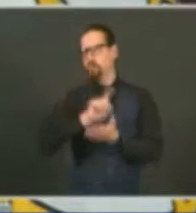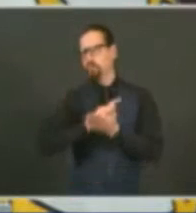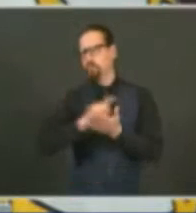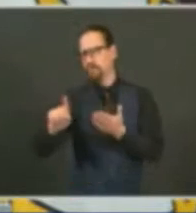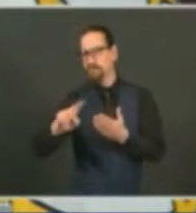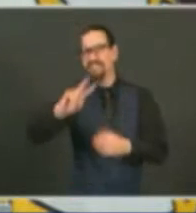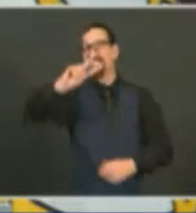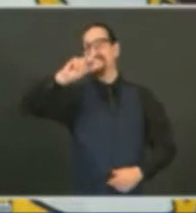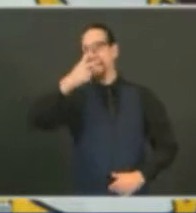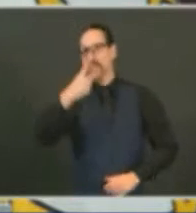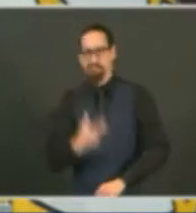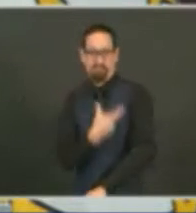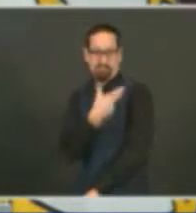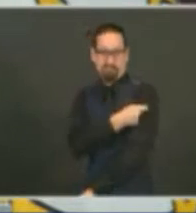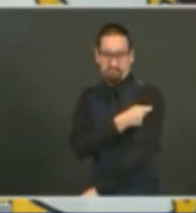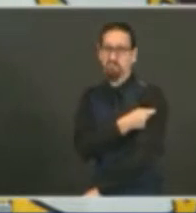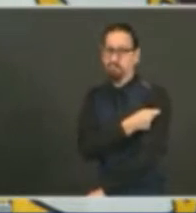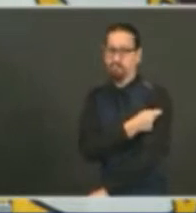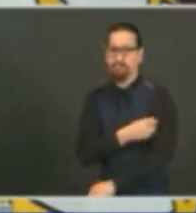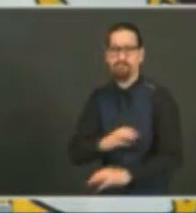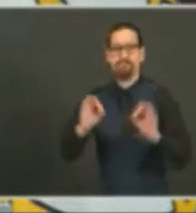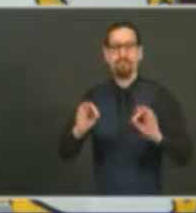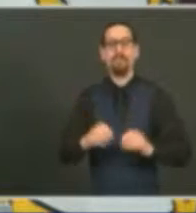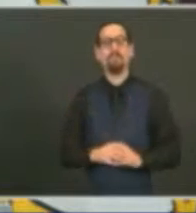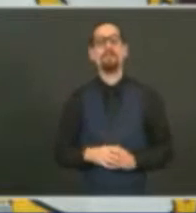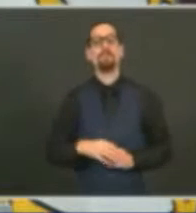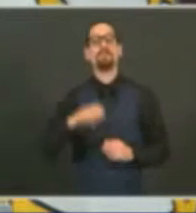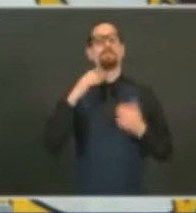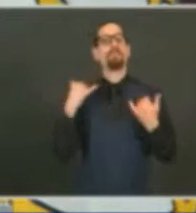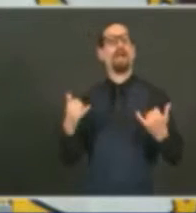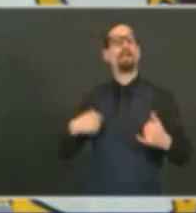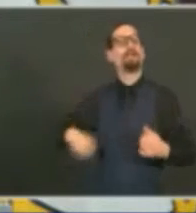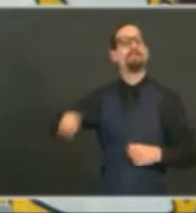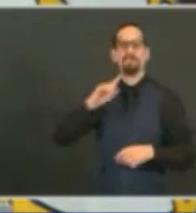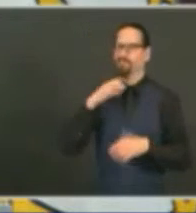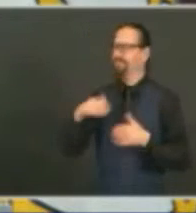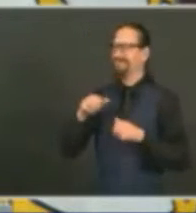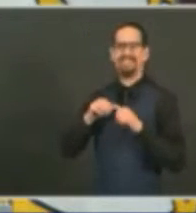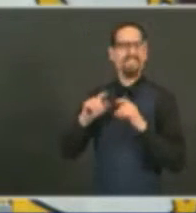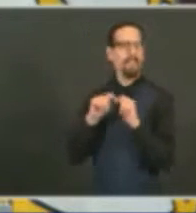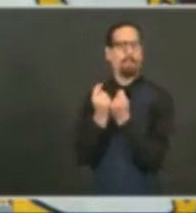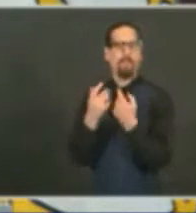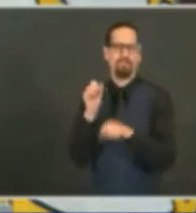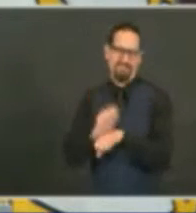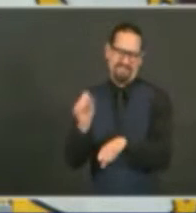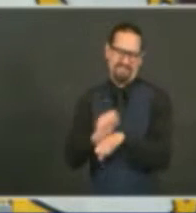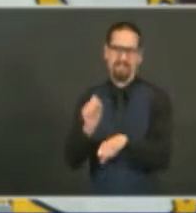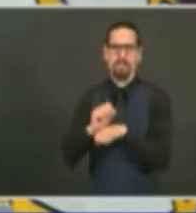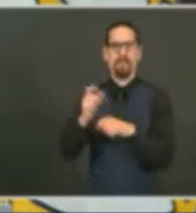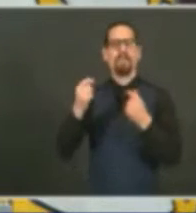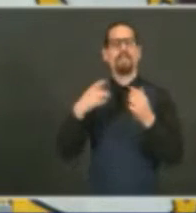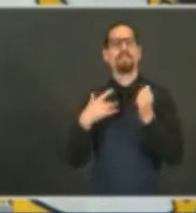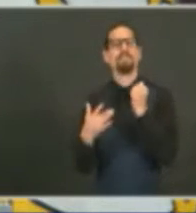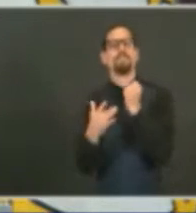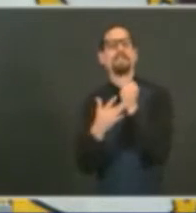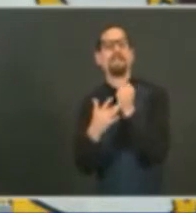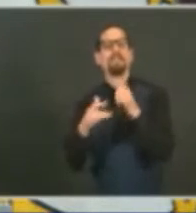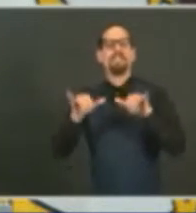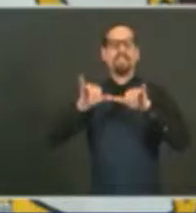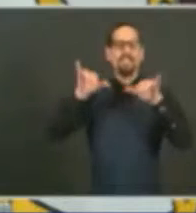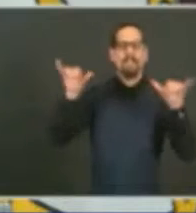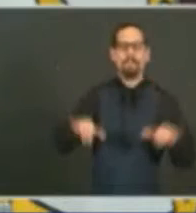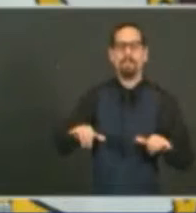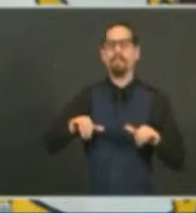So we are right now working day and night to develop technology systems and